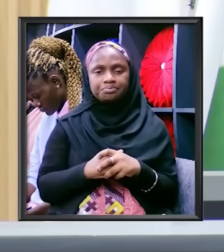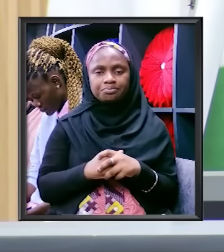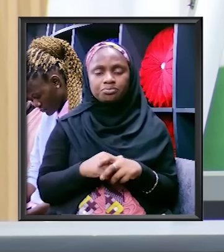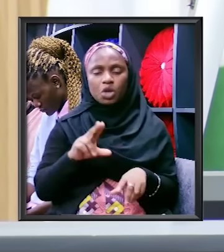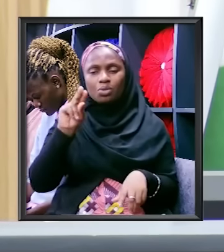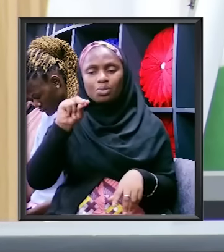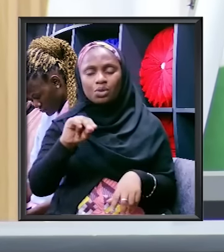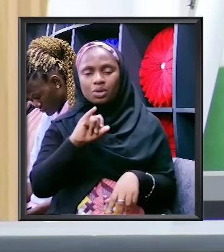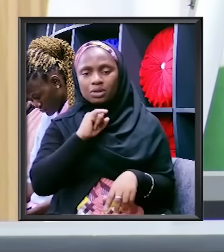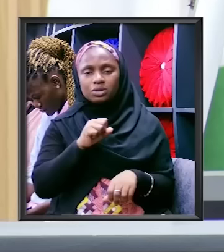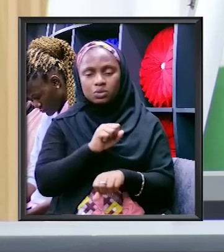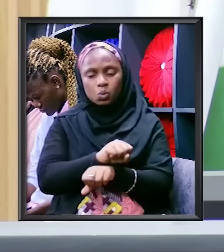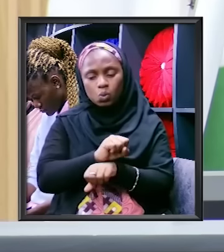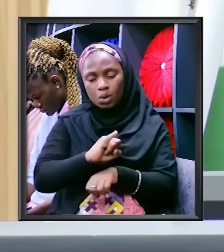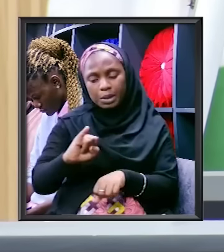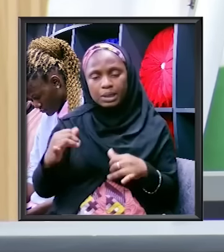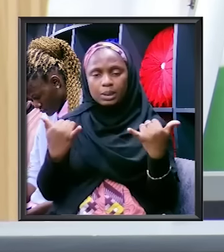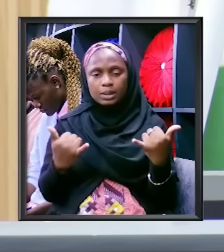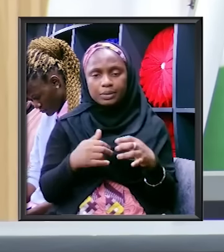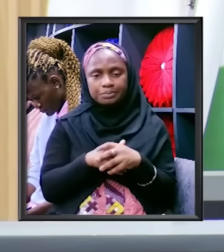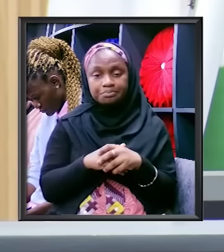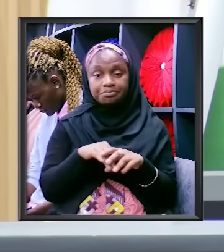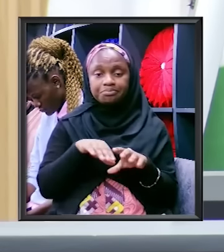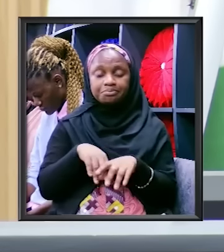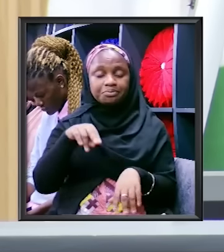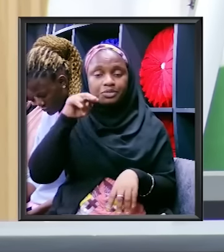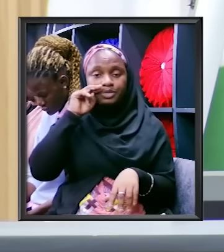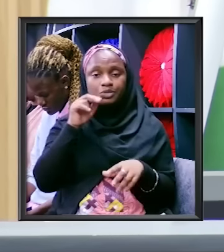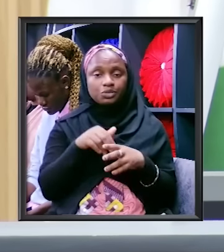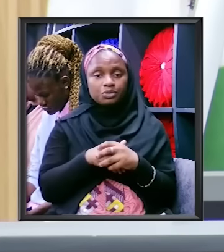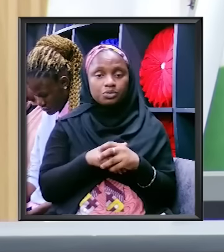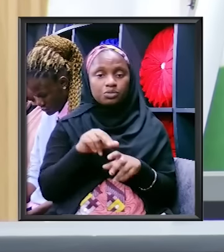which one they work? I be ask now which one they work.